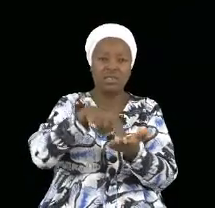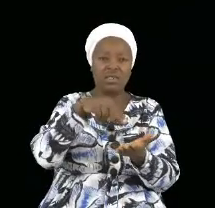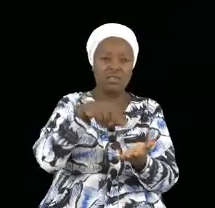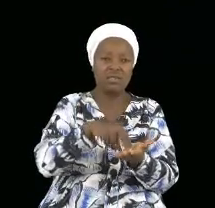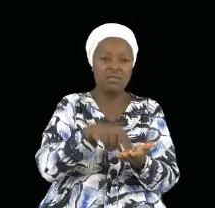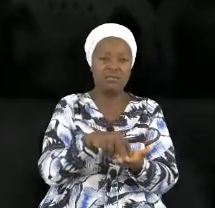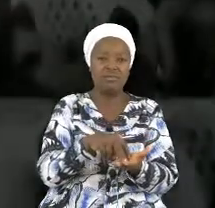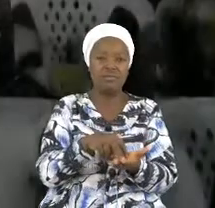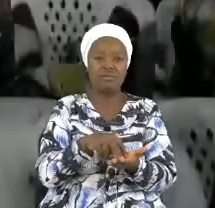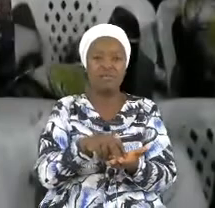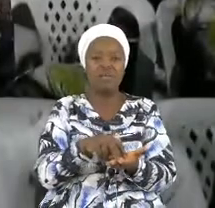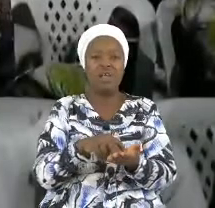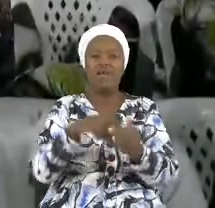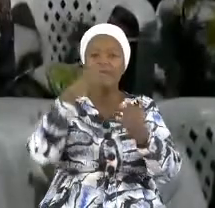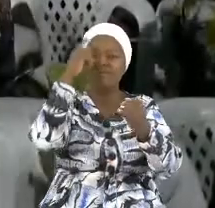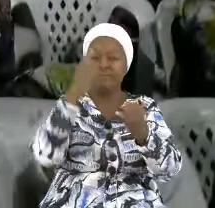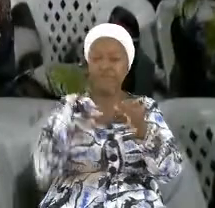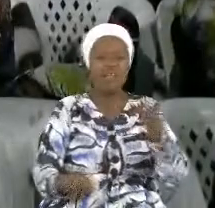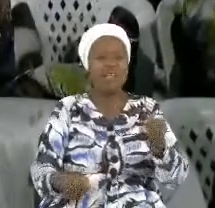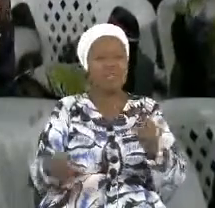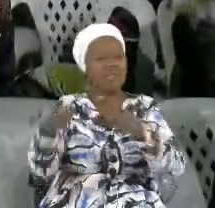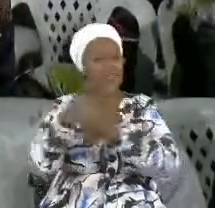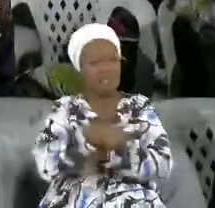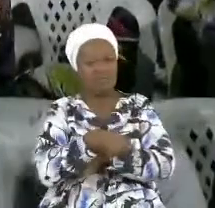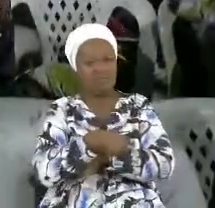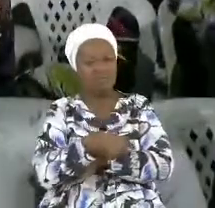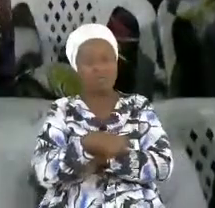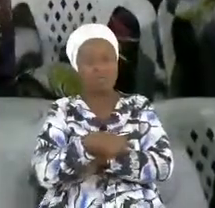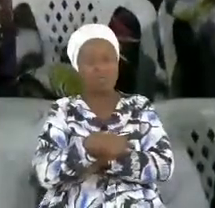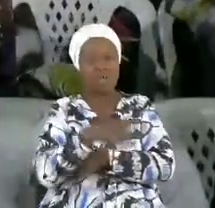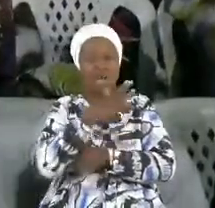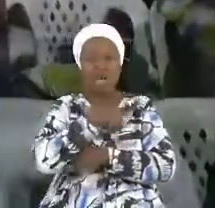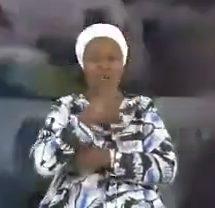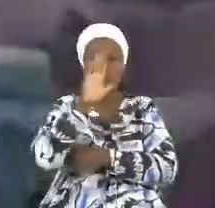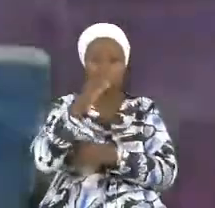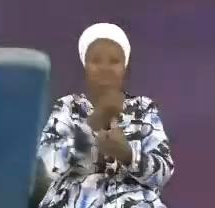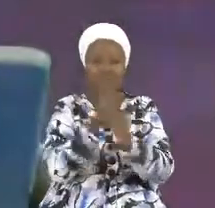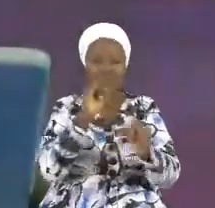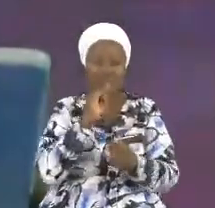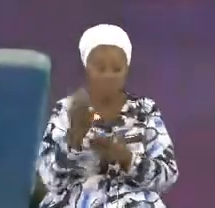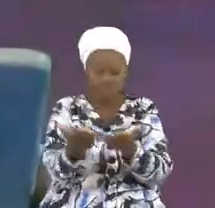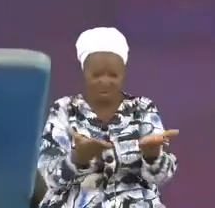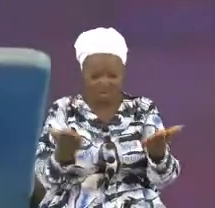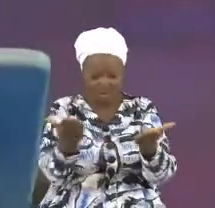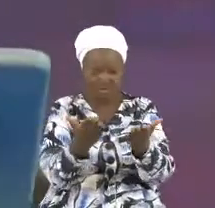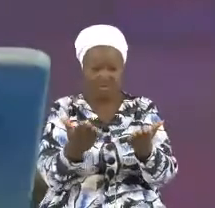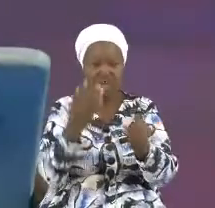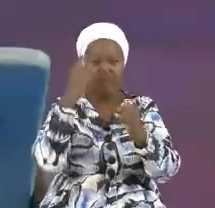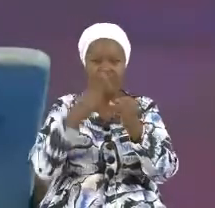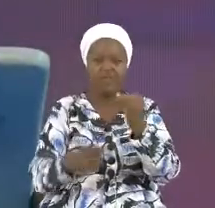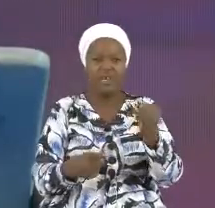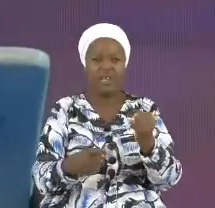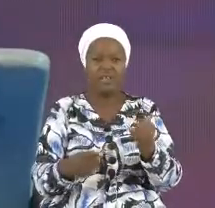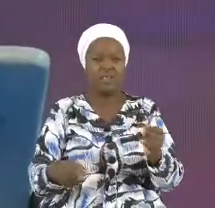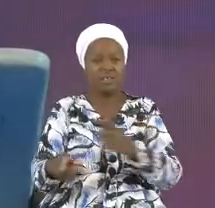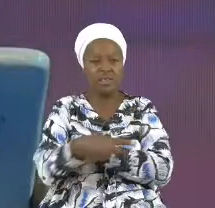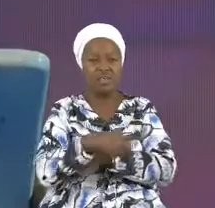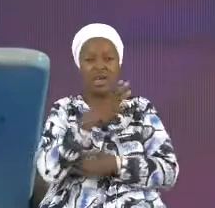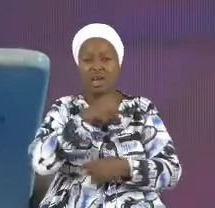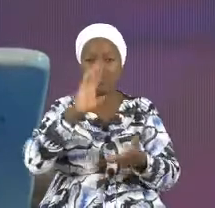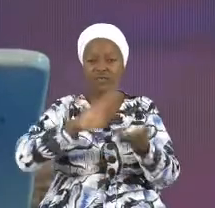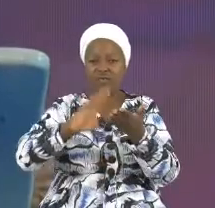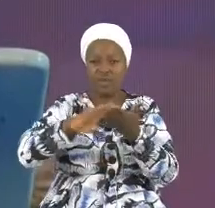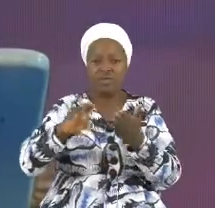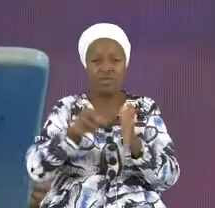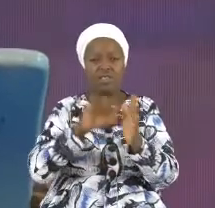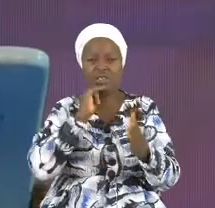Final day and your salvation is here. Final day and your forgiveness is here.